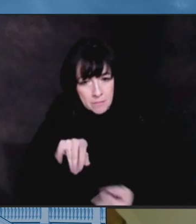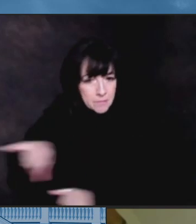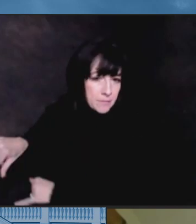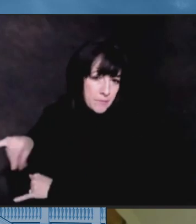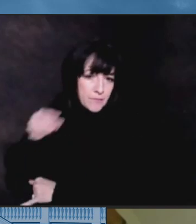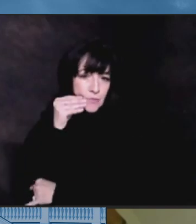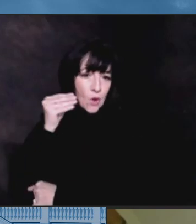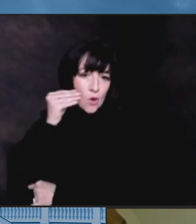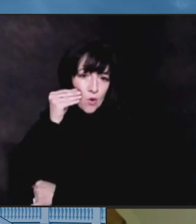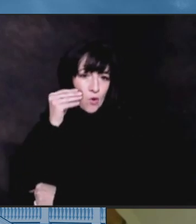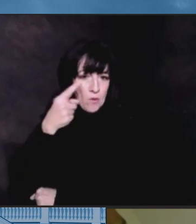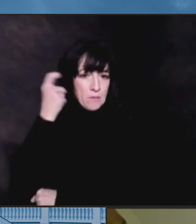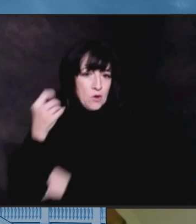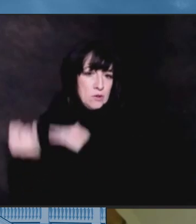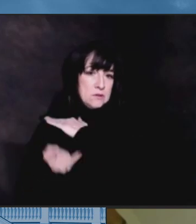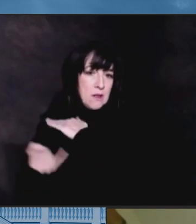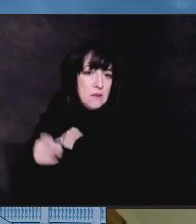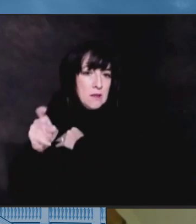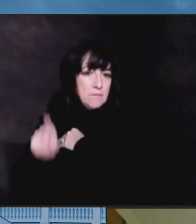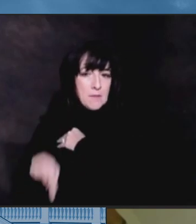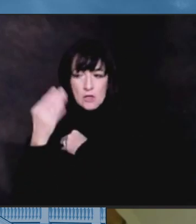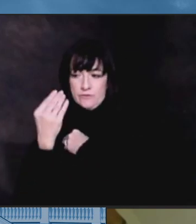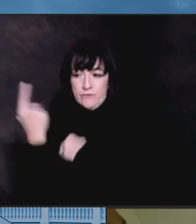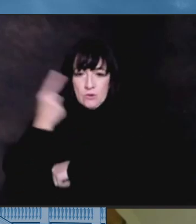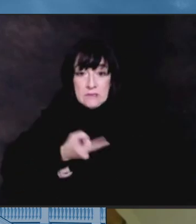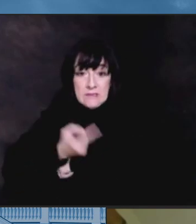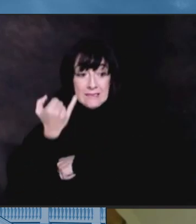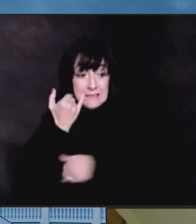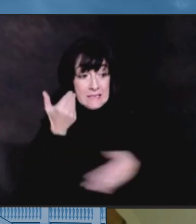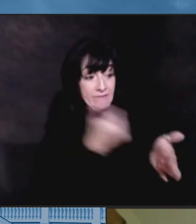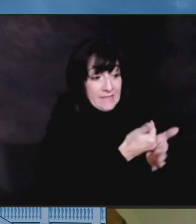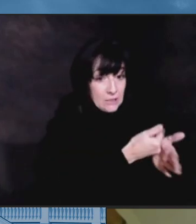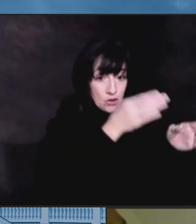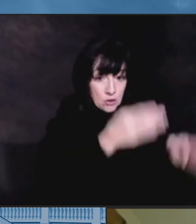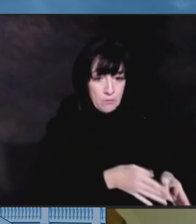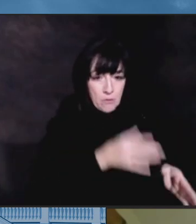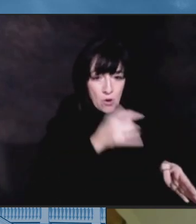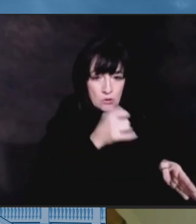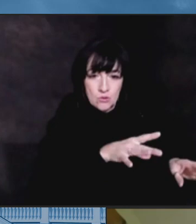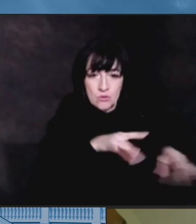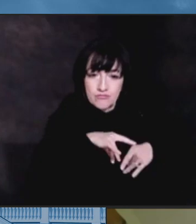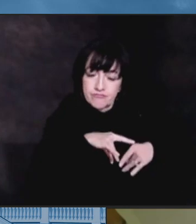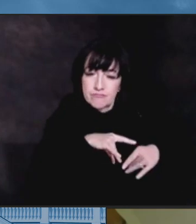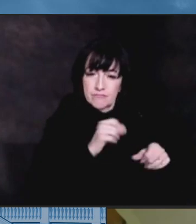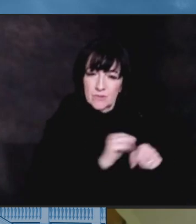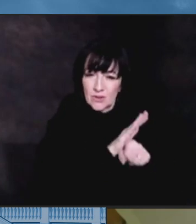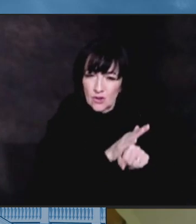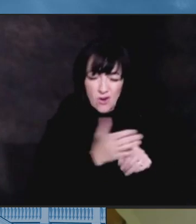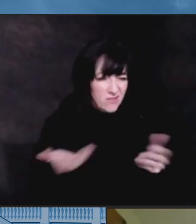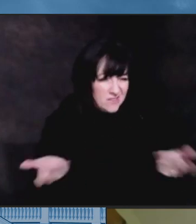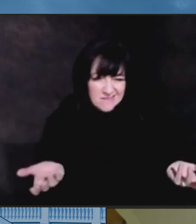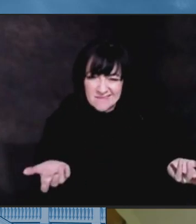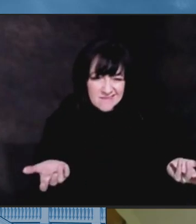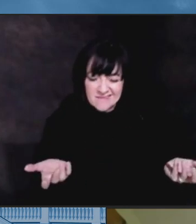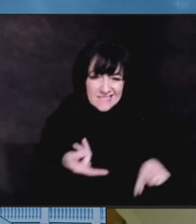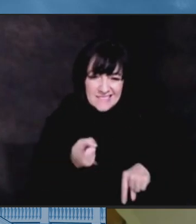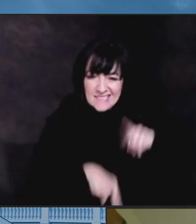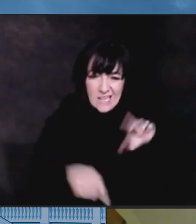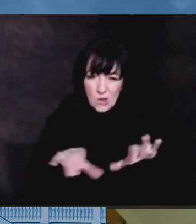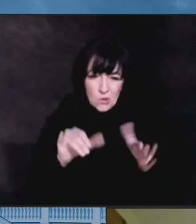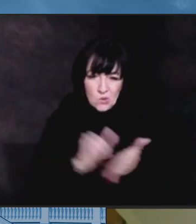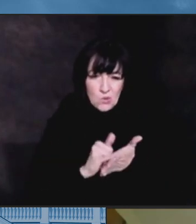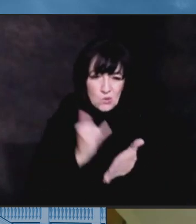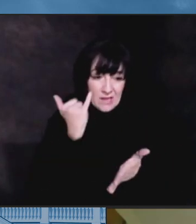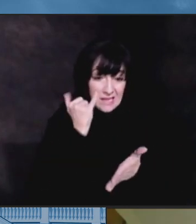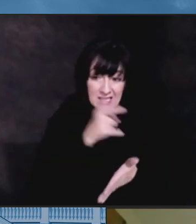to schools, with teachers who have a similar situation. And so the issue isn't so much facilities.